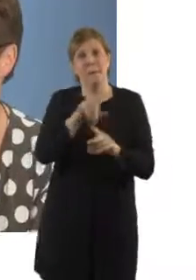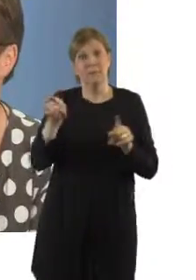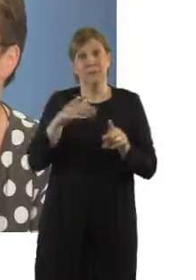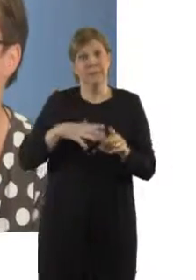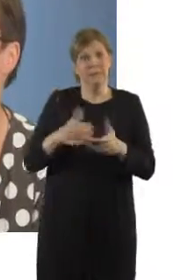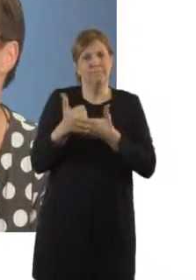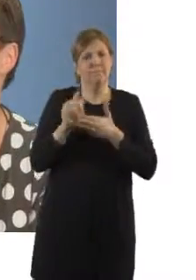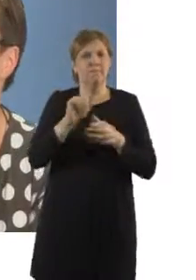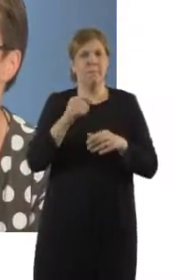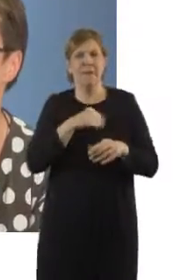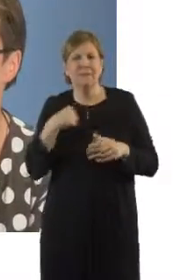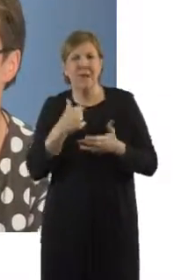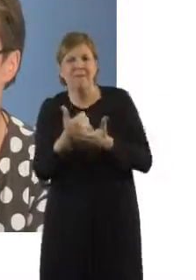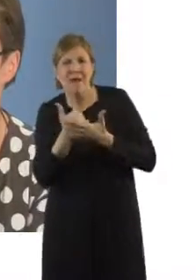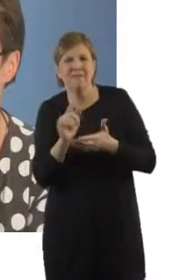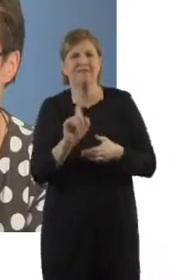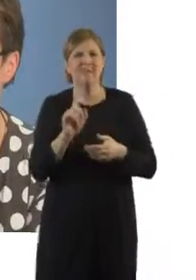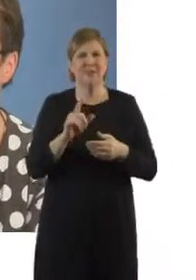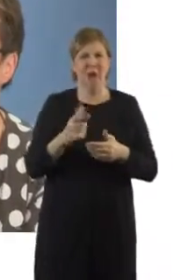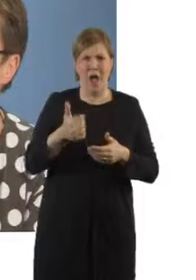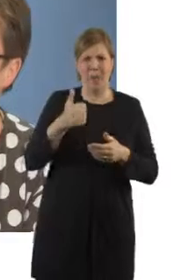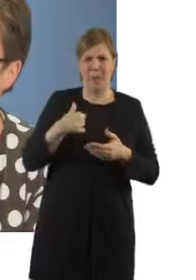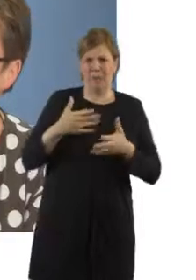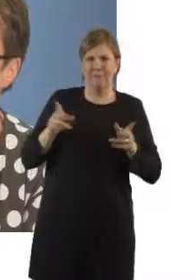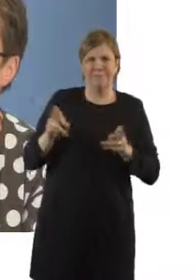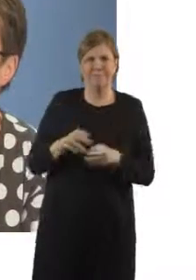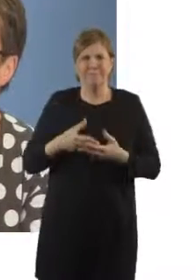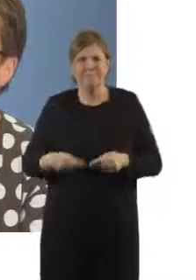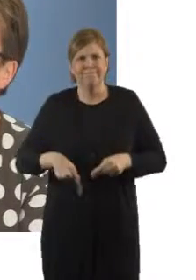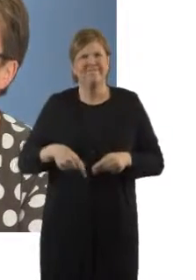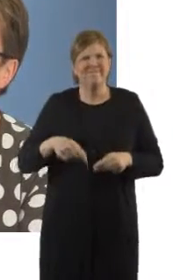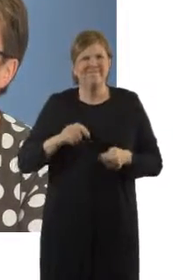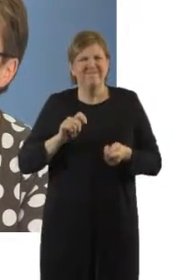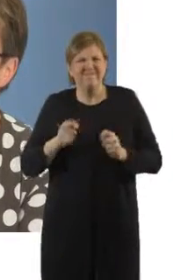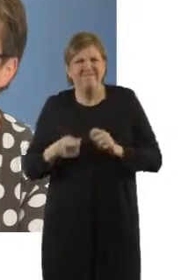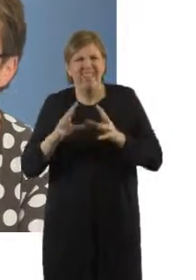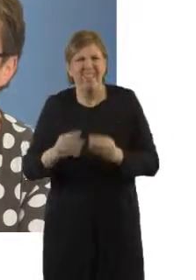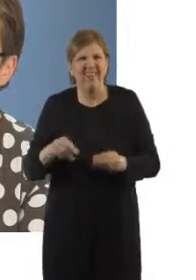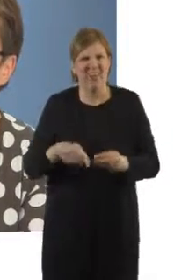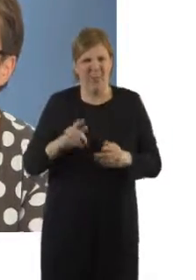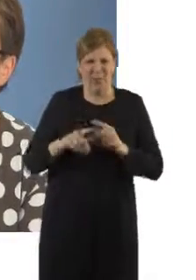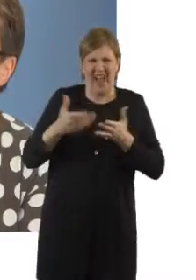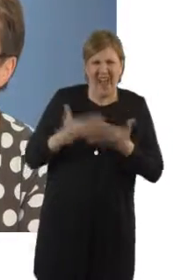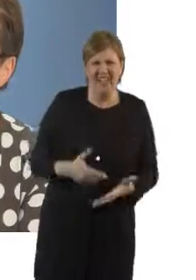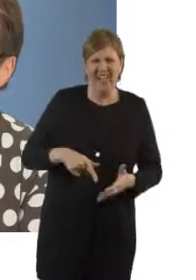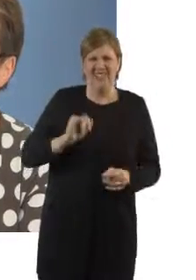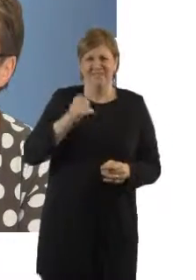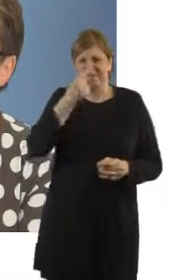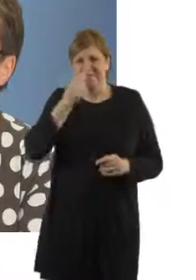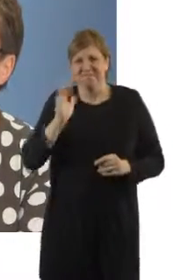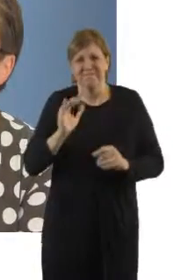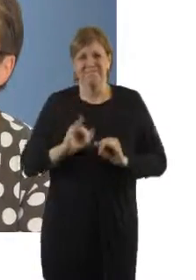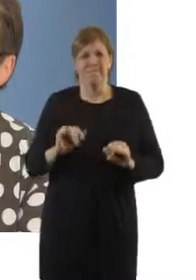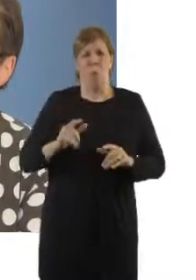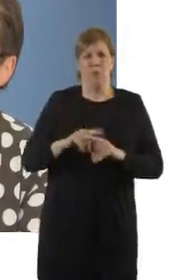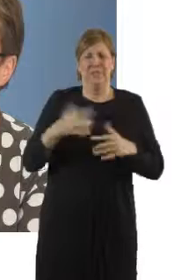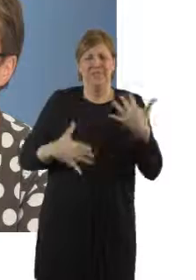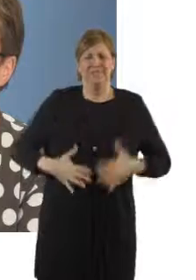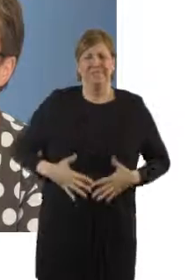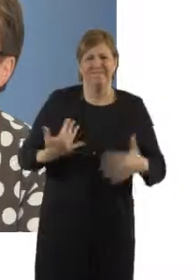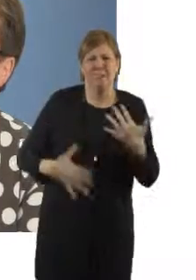medical advice if they start to lose fresh red blood, the discharge seems too heavy or smelly, they have stomach pains or